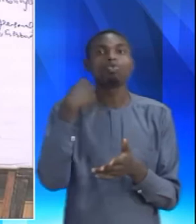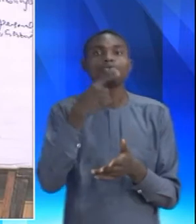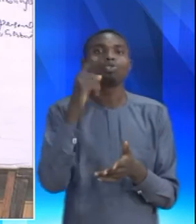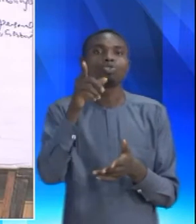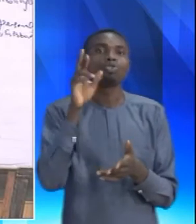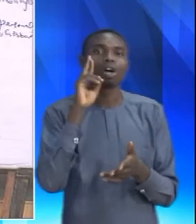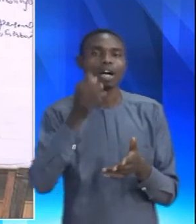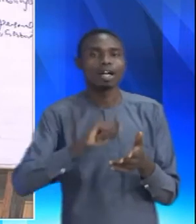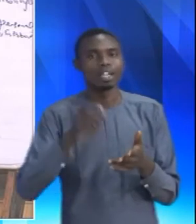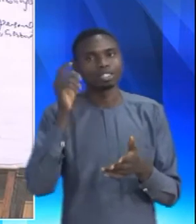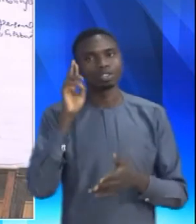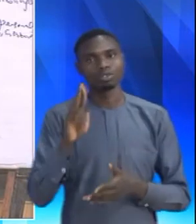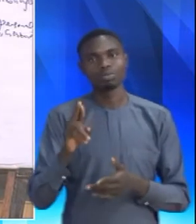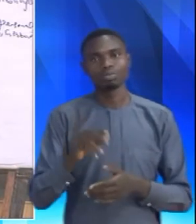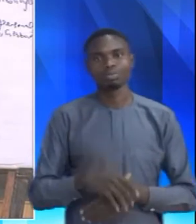is meant for.